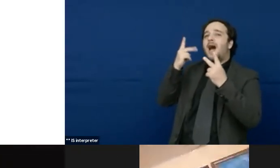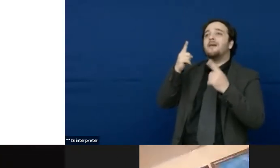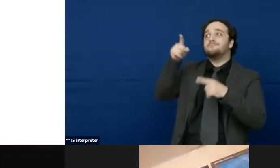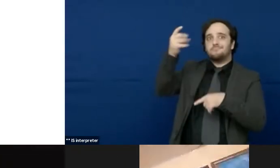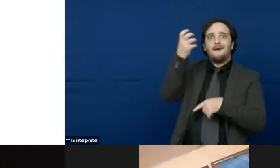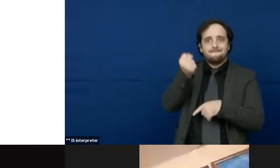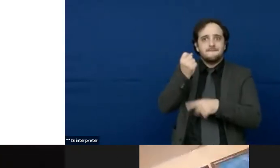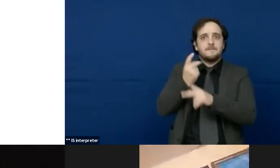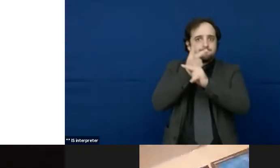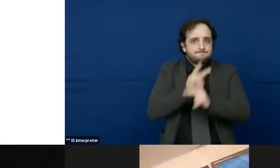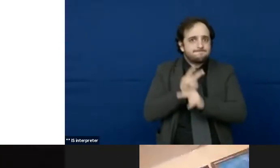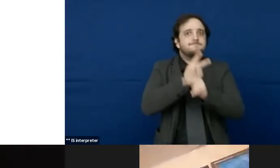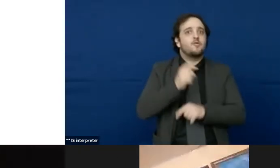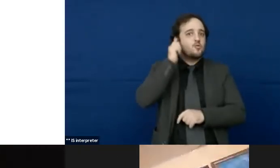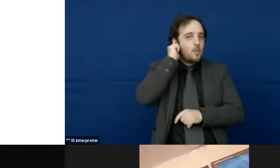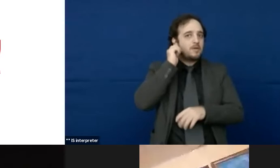Commission